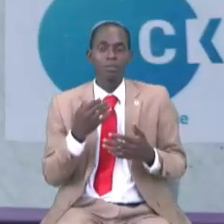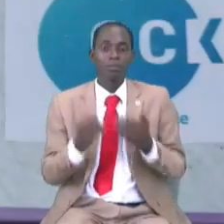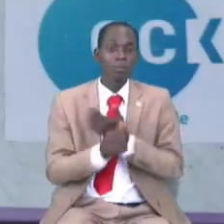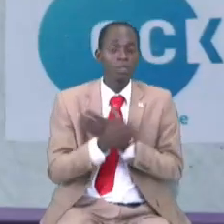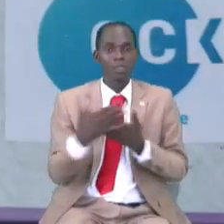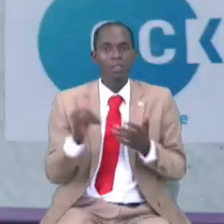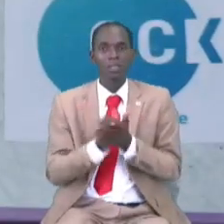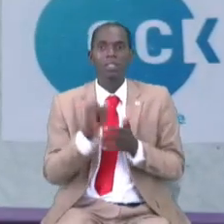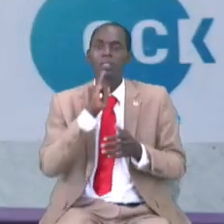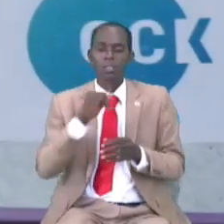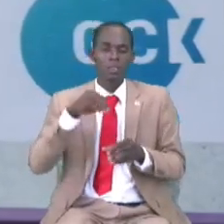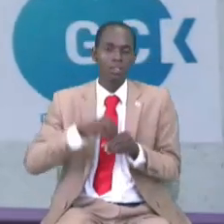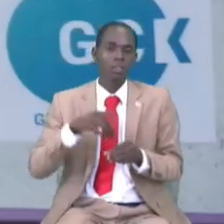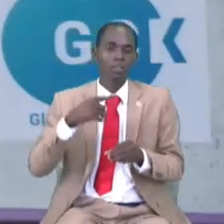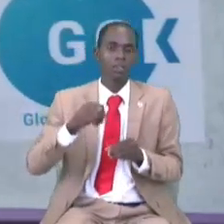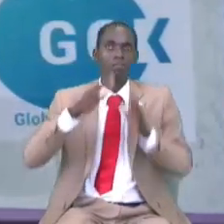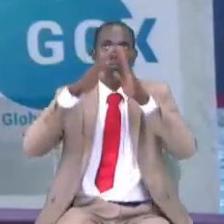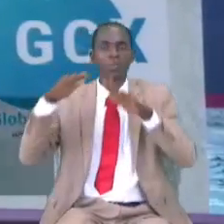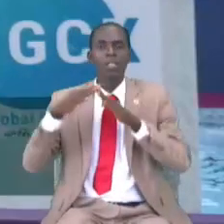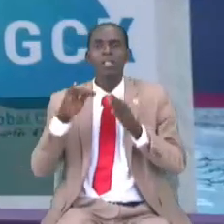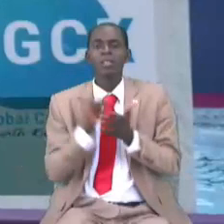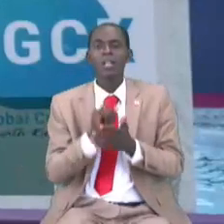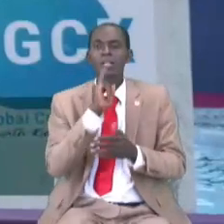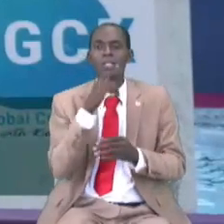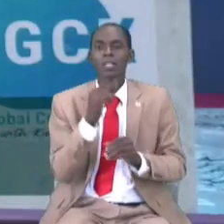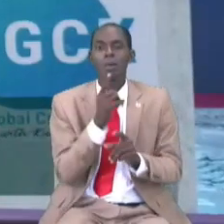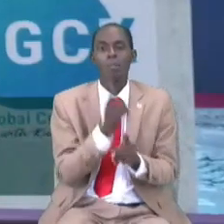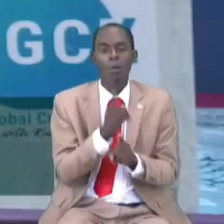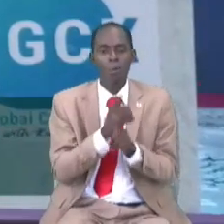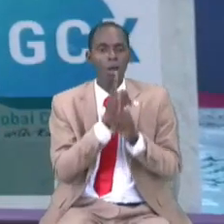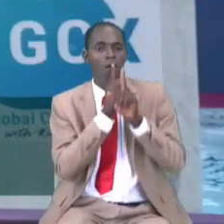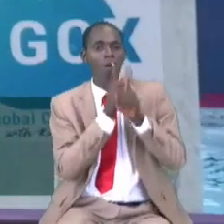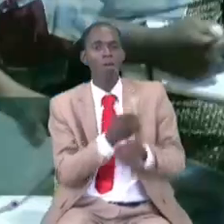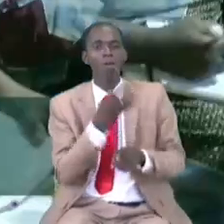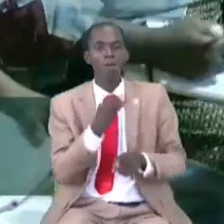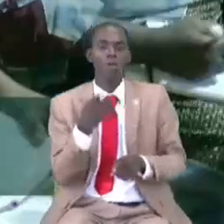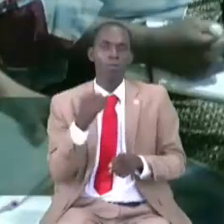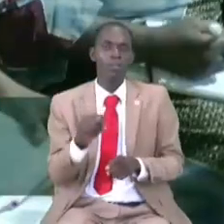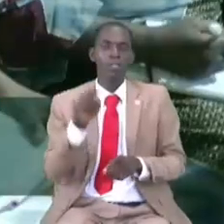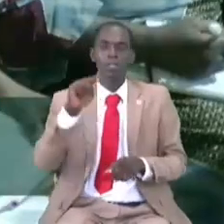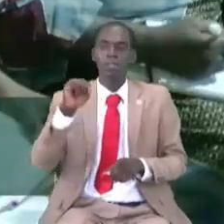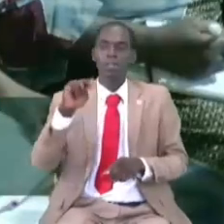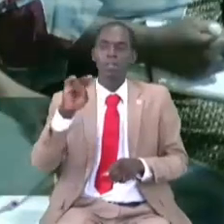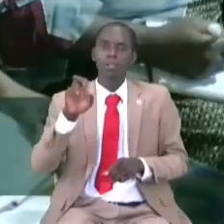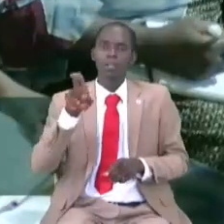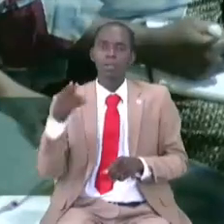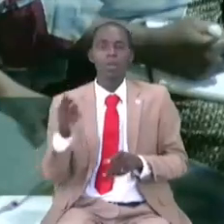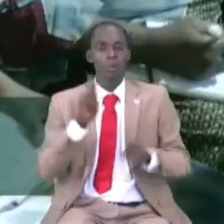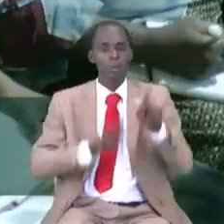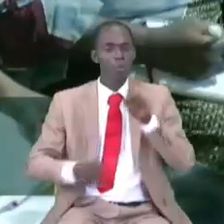those Ninevites that heard Jonah. Let's look at number two there. Number two, perilous reaction